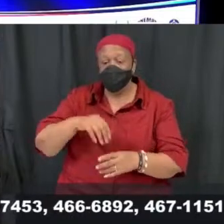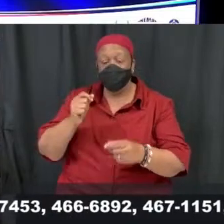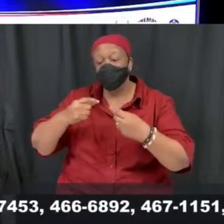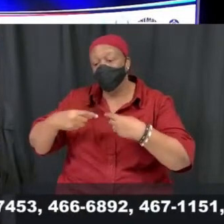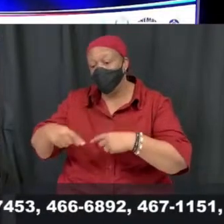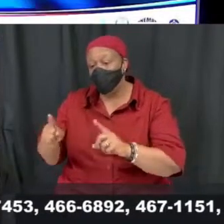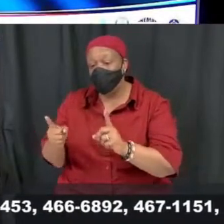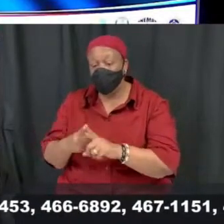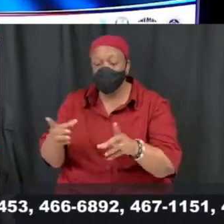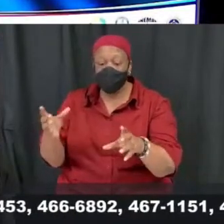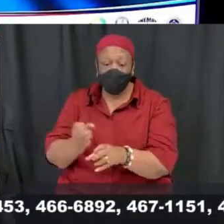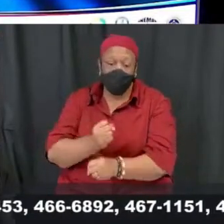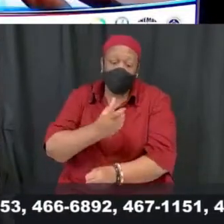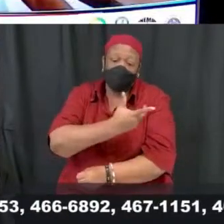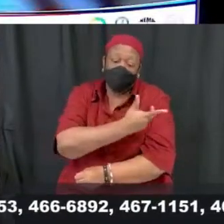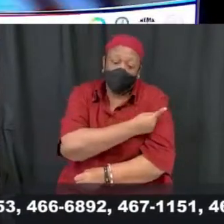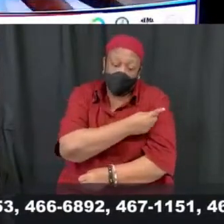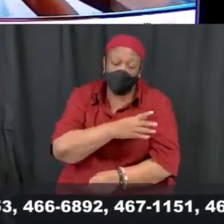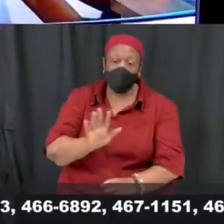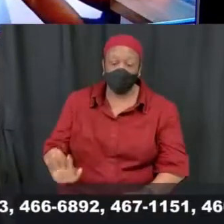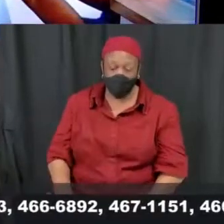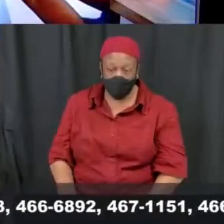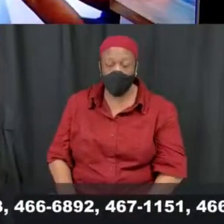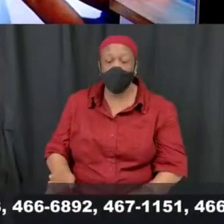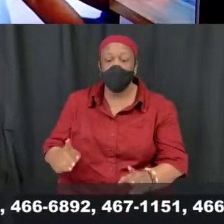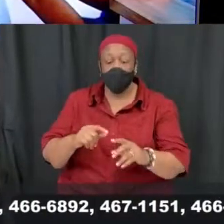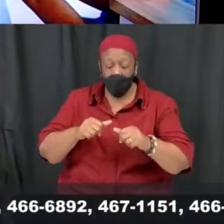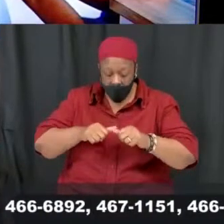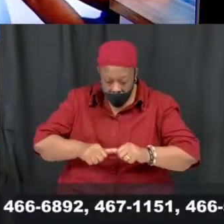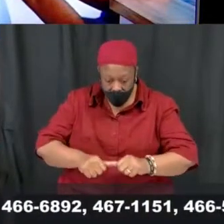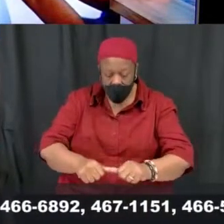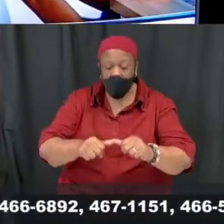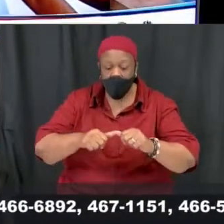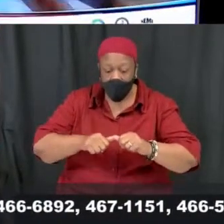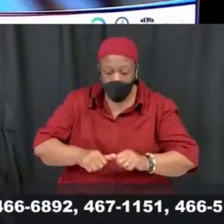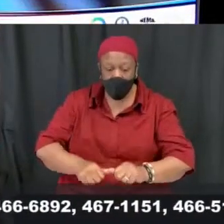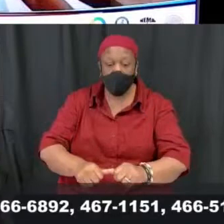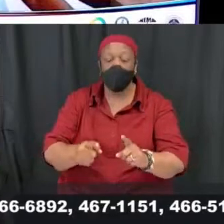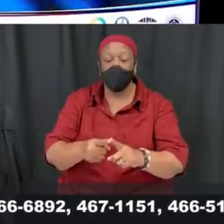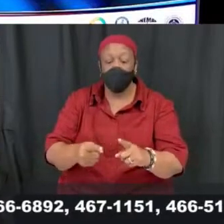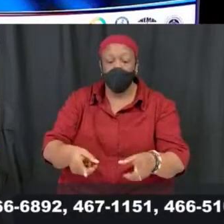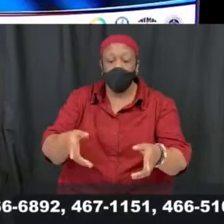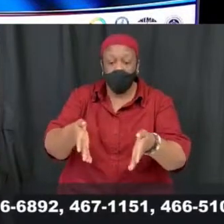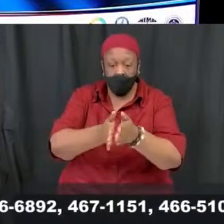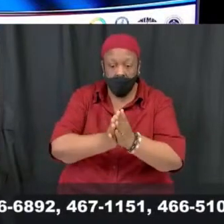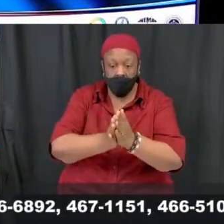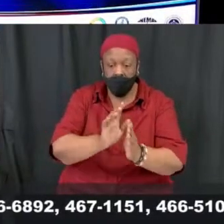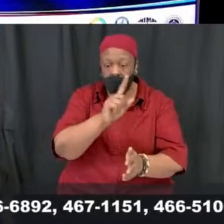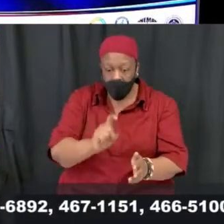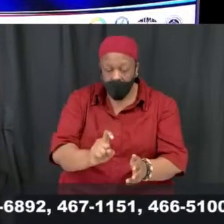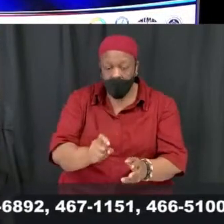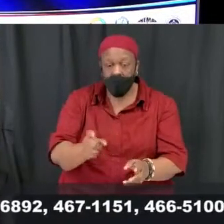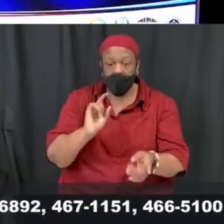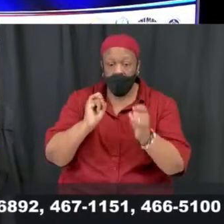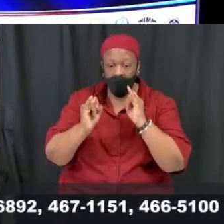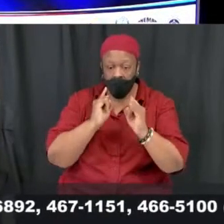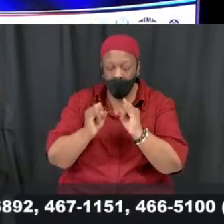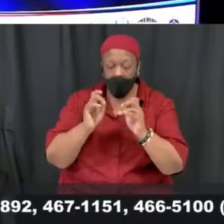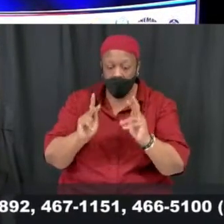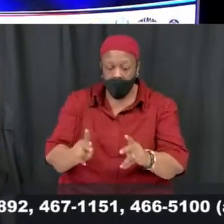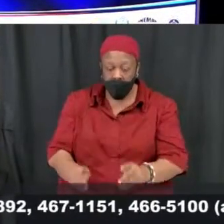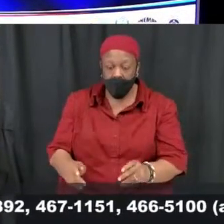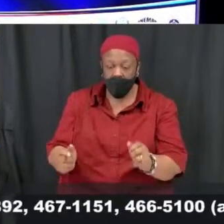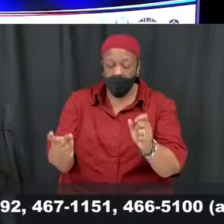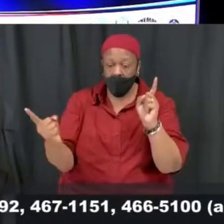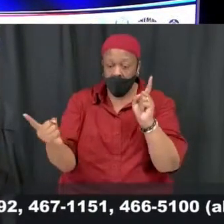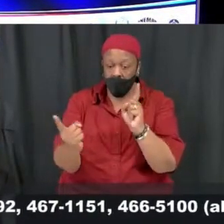ill-advised. We will continue our contact tracing and continue to widen the web of testing to ensure that this deadly finds